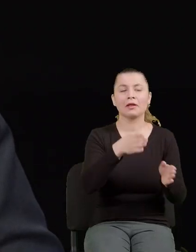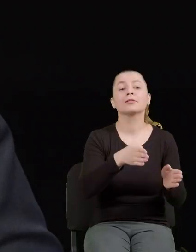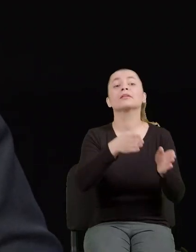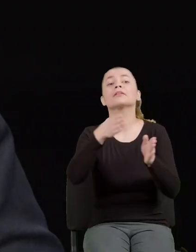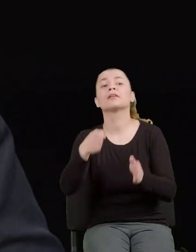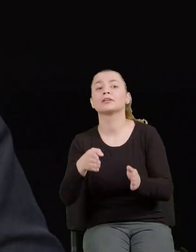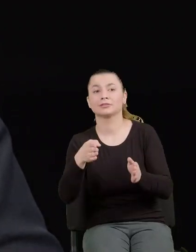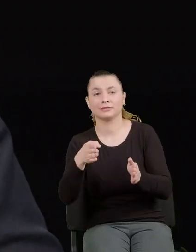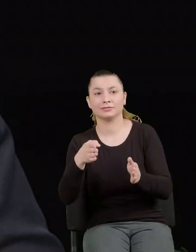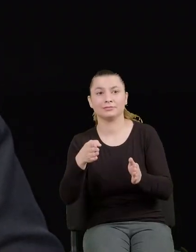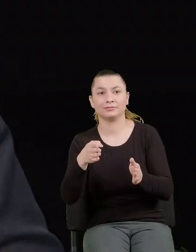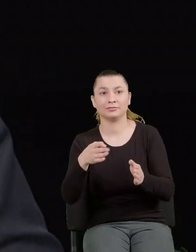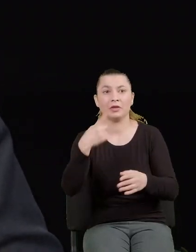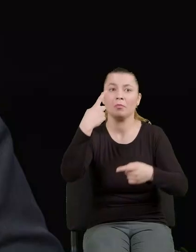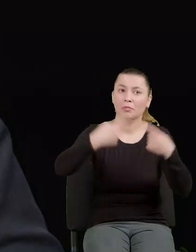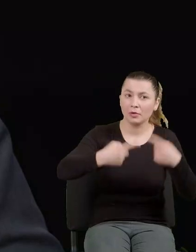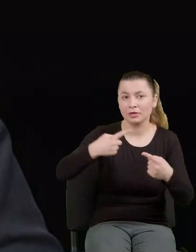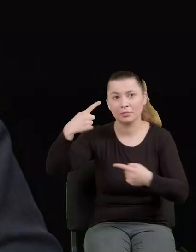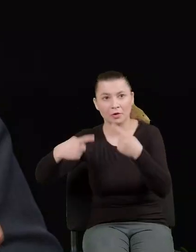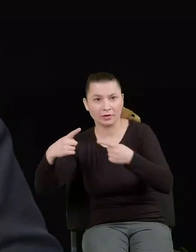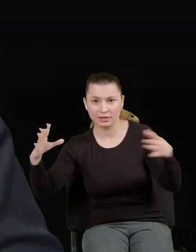2021, sustainability joined,